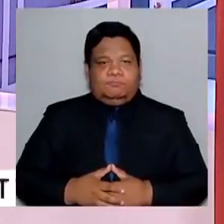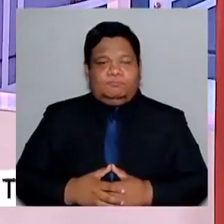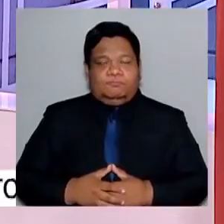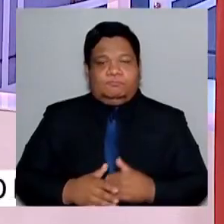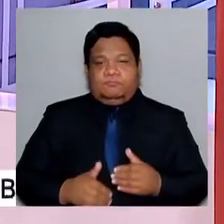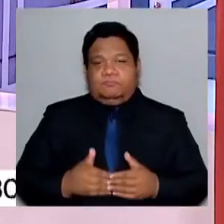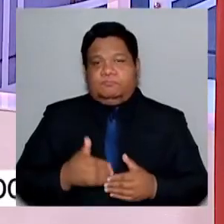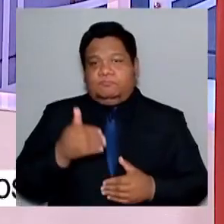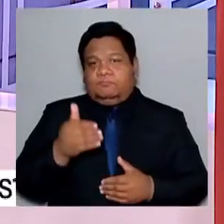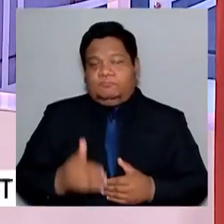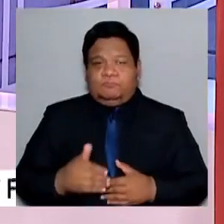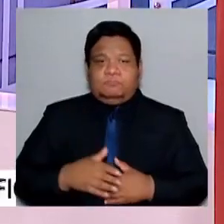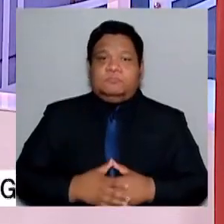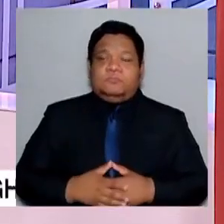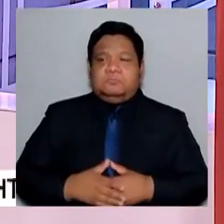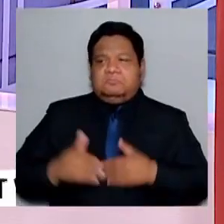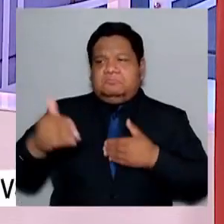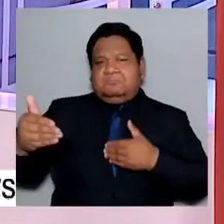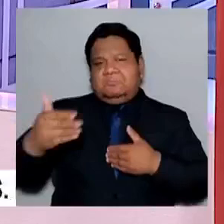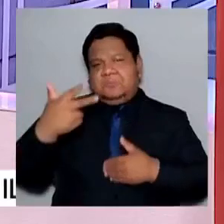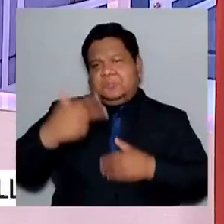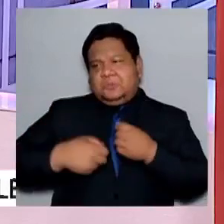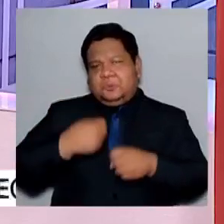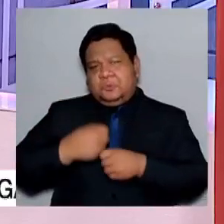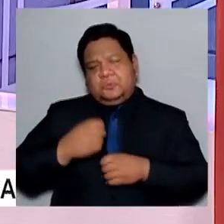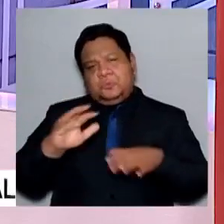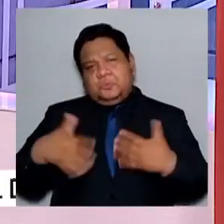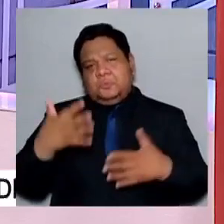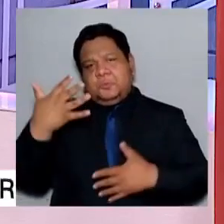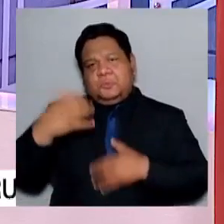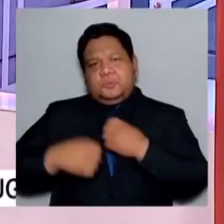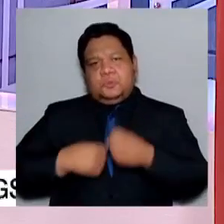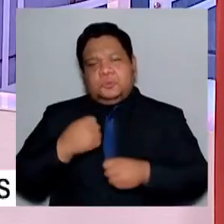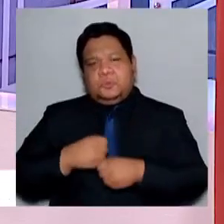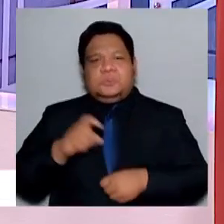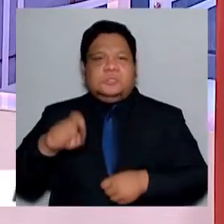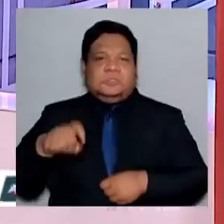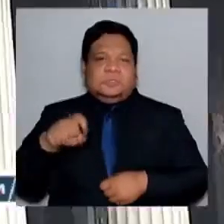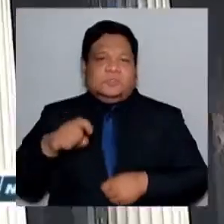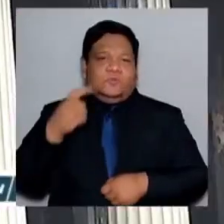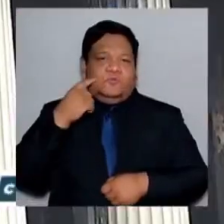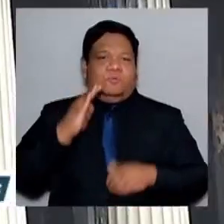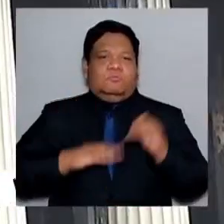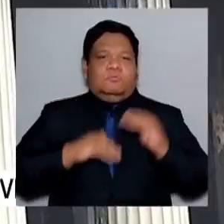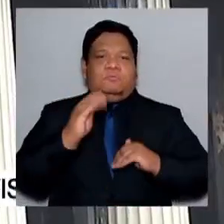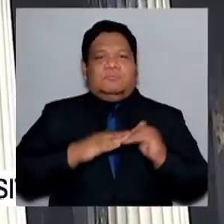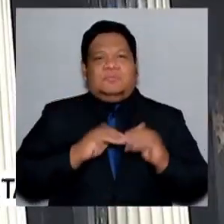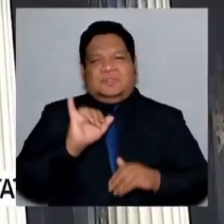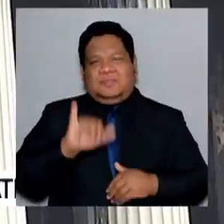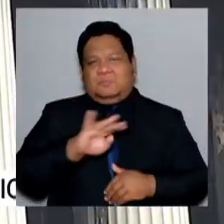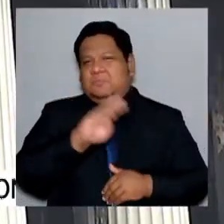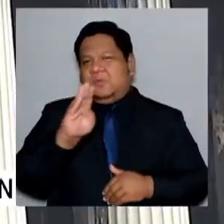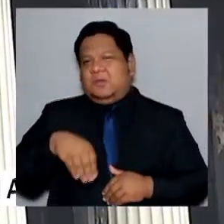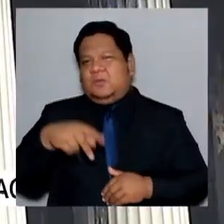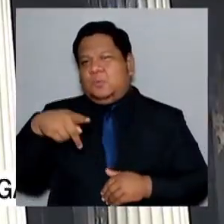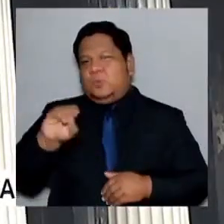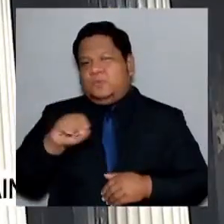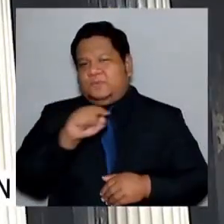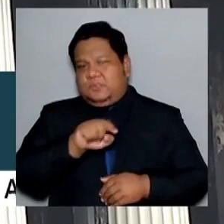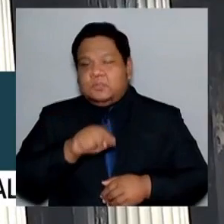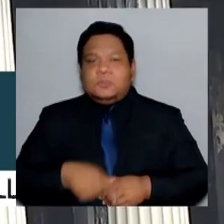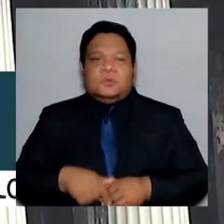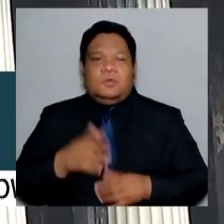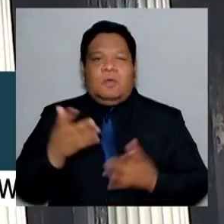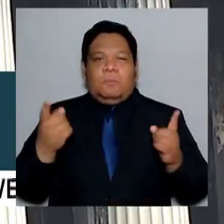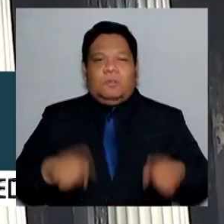3 to 5 years. That's how long it will take to rebuild the Manila Central Post Office building, which was ravaged by a massive fire earlier this